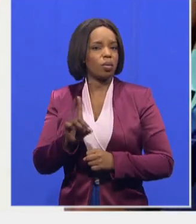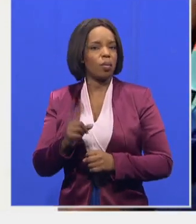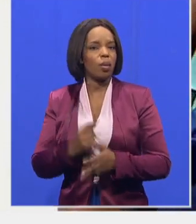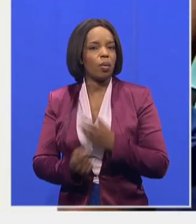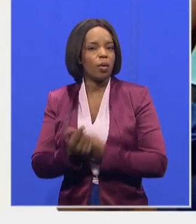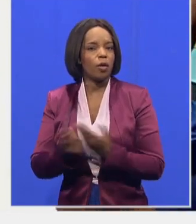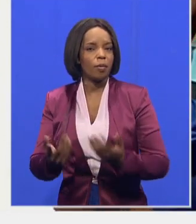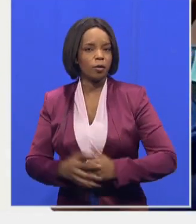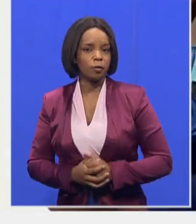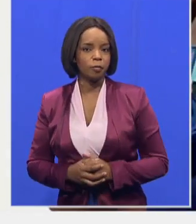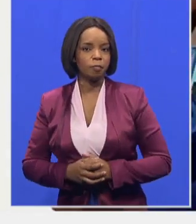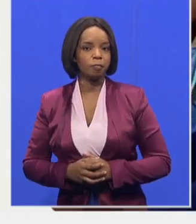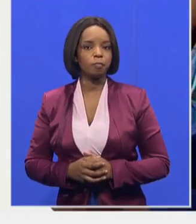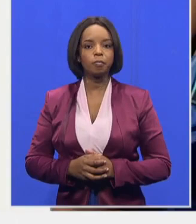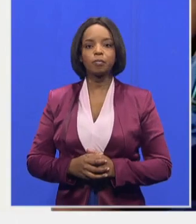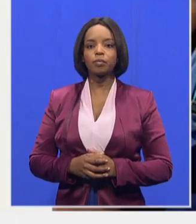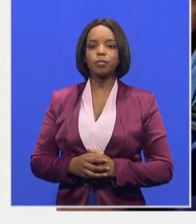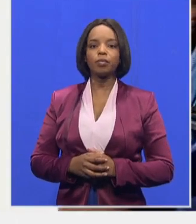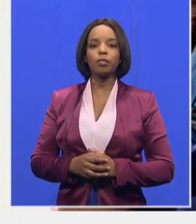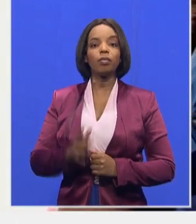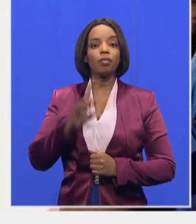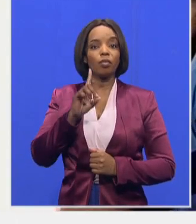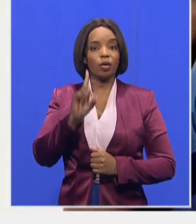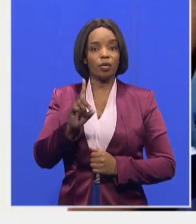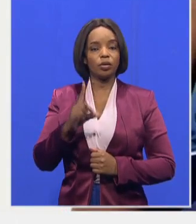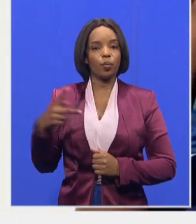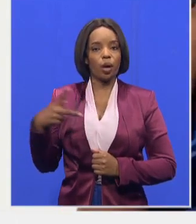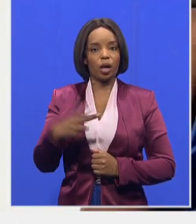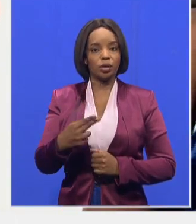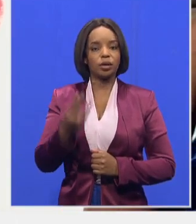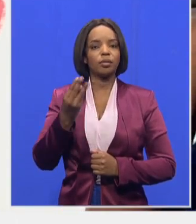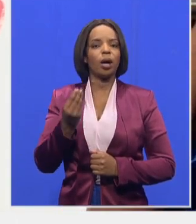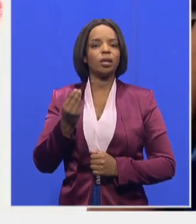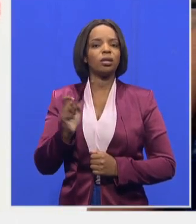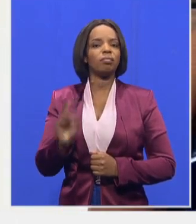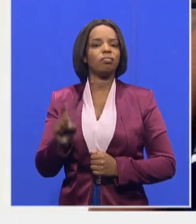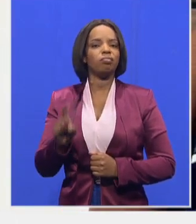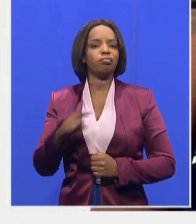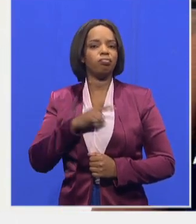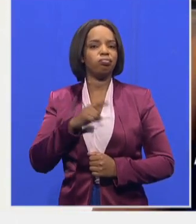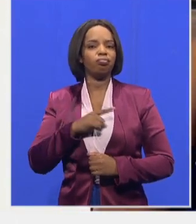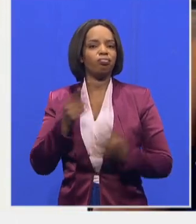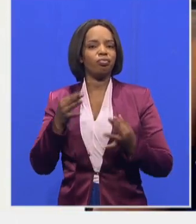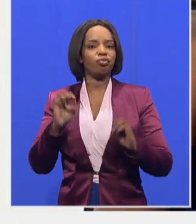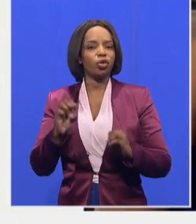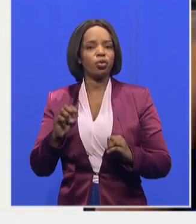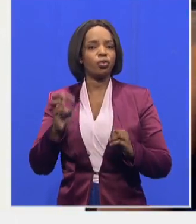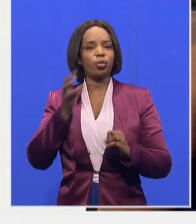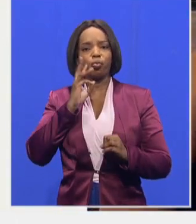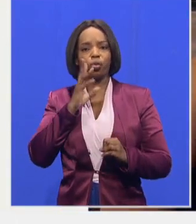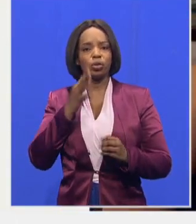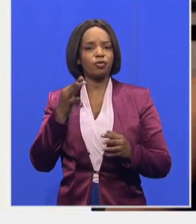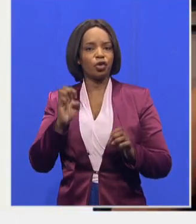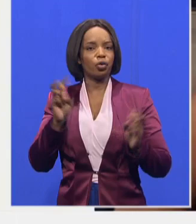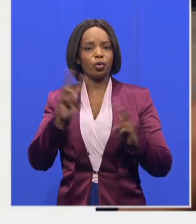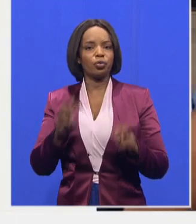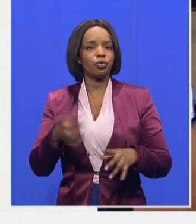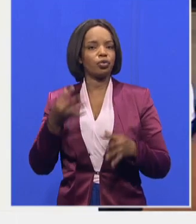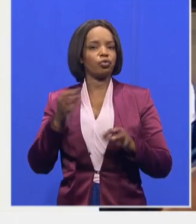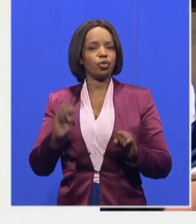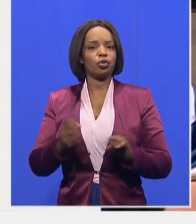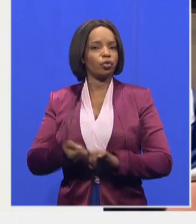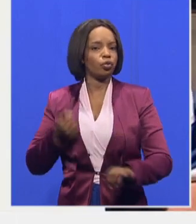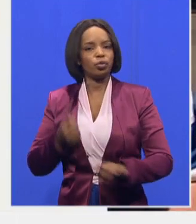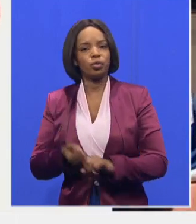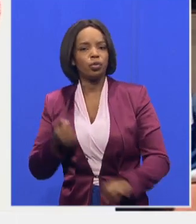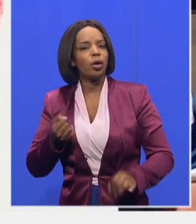Well, first of all is to cut the perks, particularly the stuff like free generators, free electricity, free water, the exorbitant money